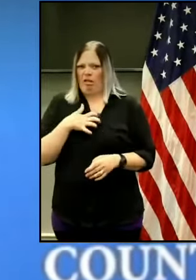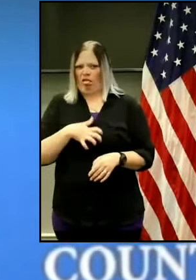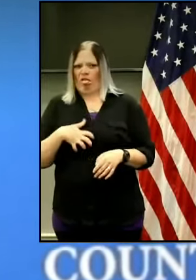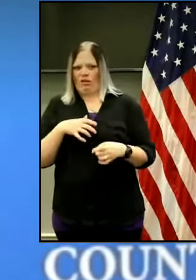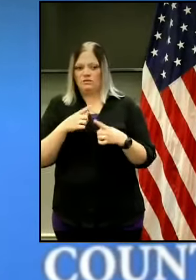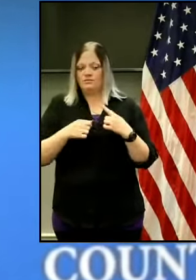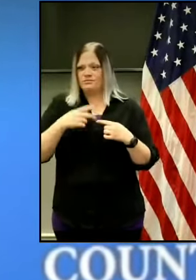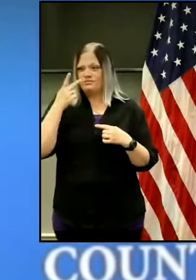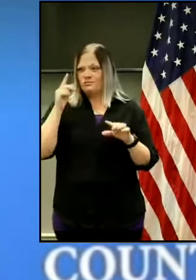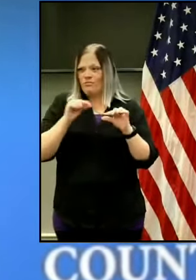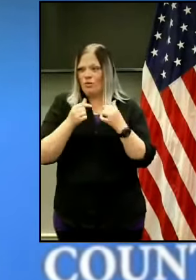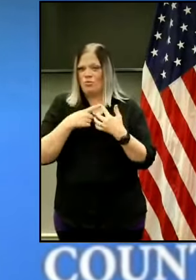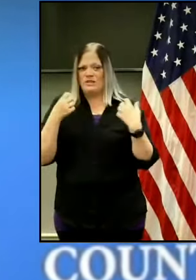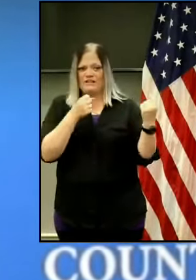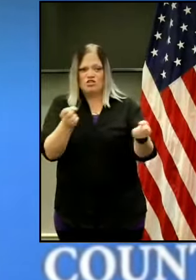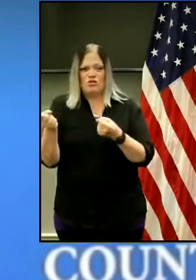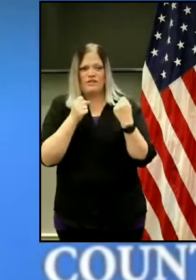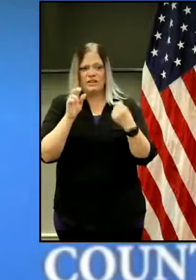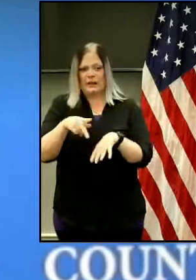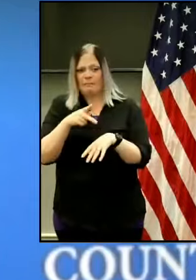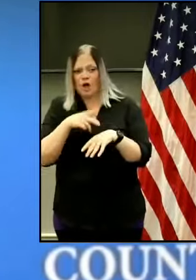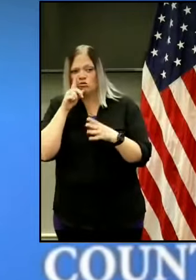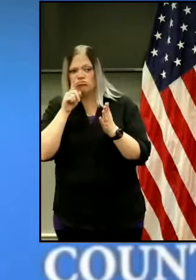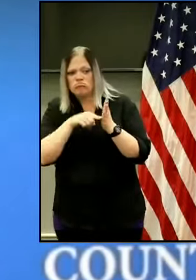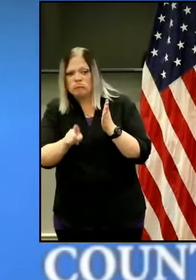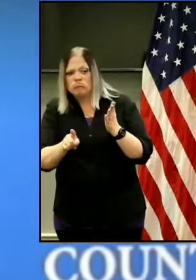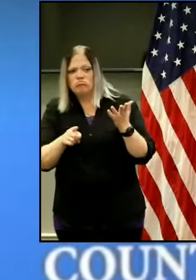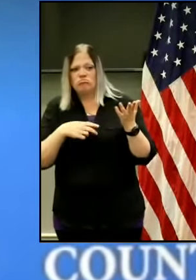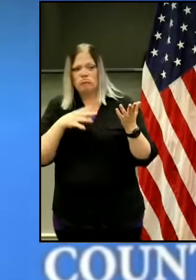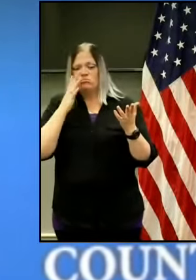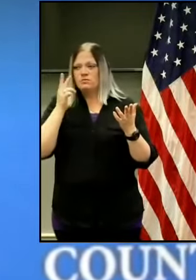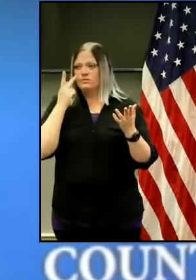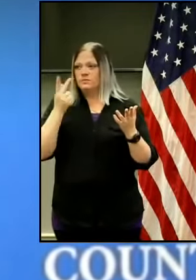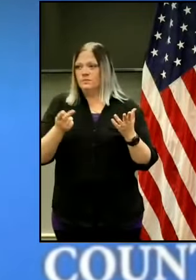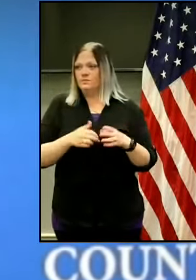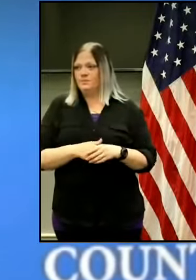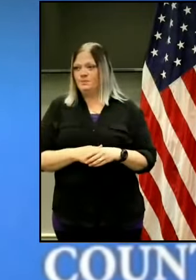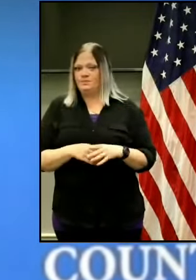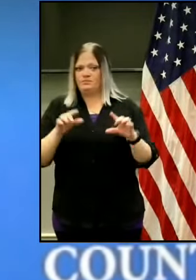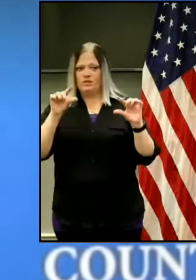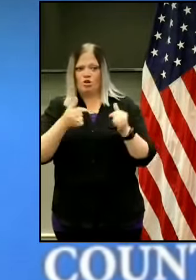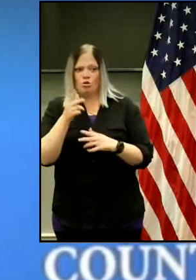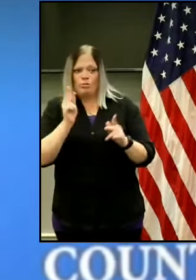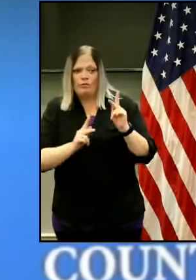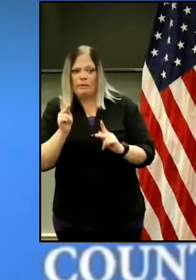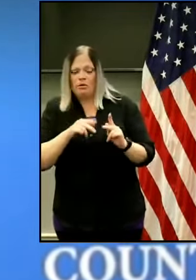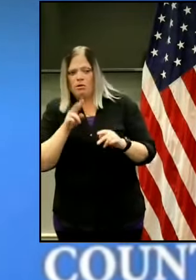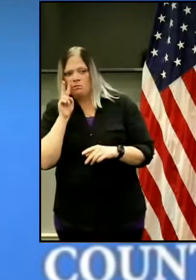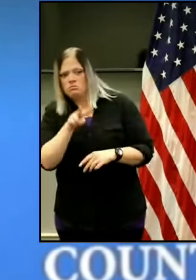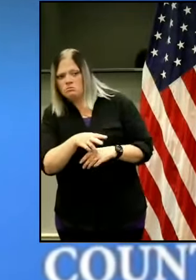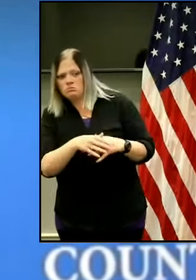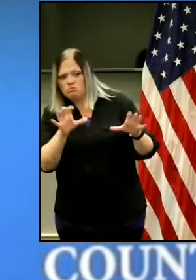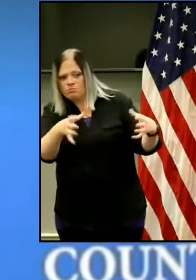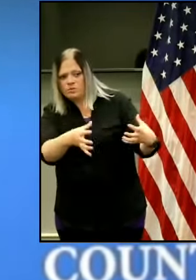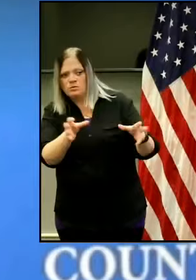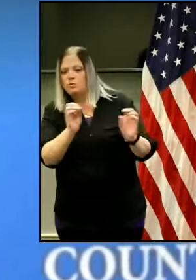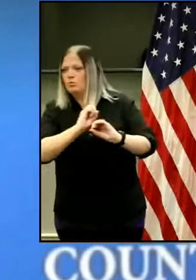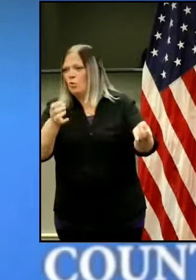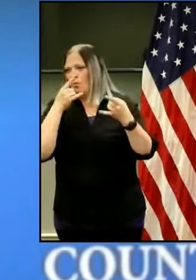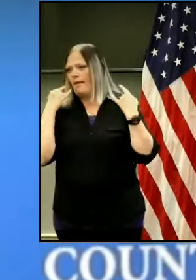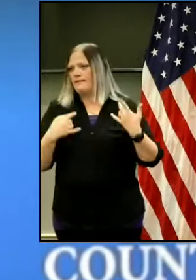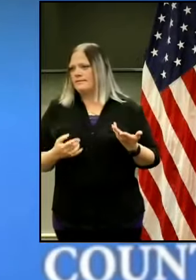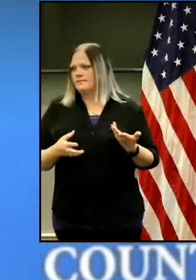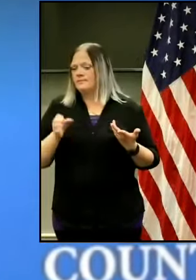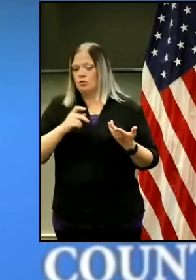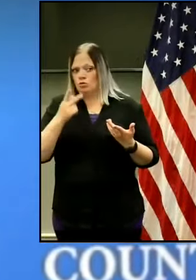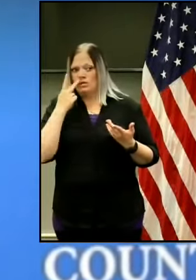groups. I've driven around our county parks to check on things and I'll see a group of individuals and none of them have masks on, and